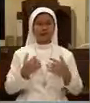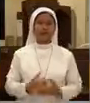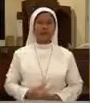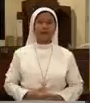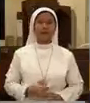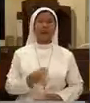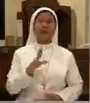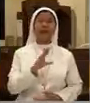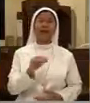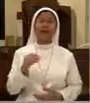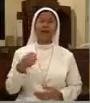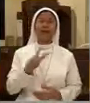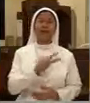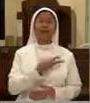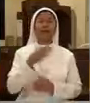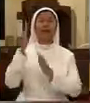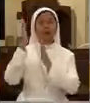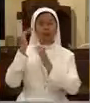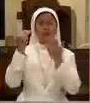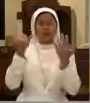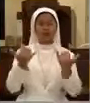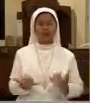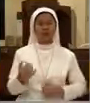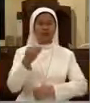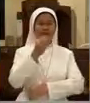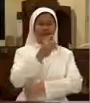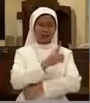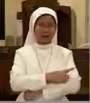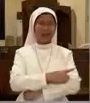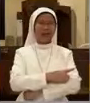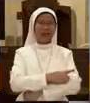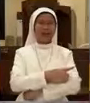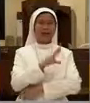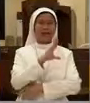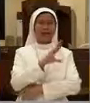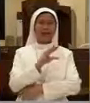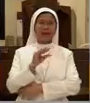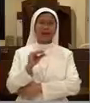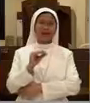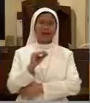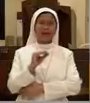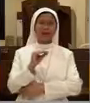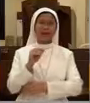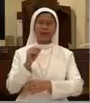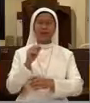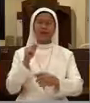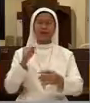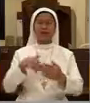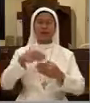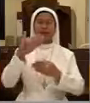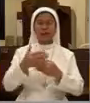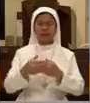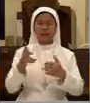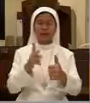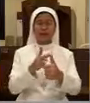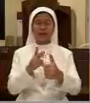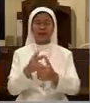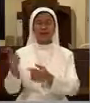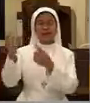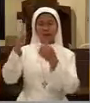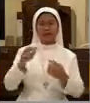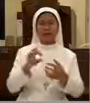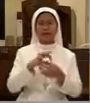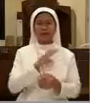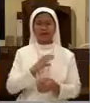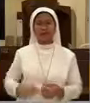And we hope that today, up to the second coming of Christ, we